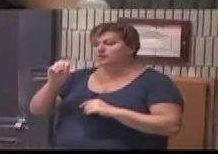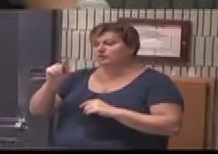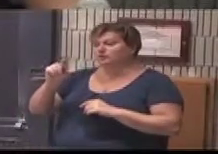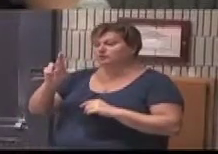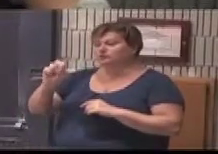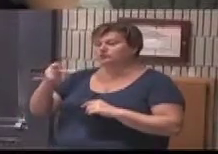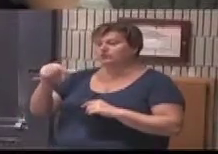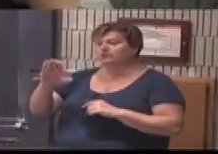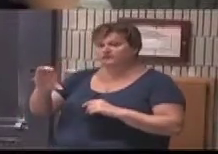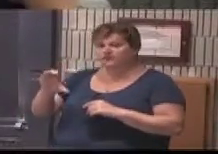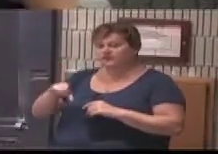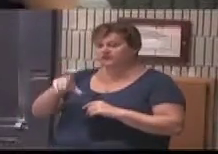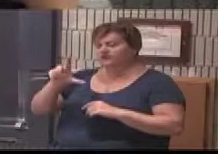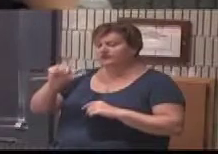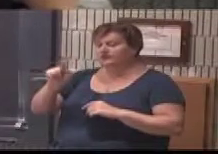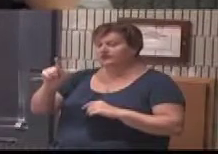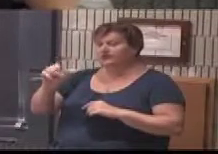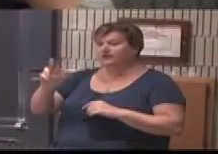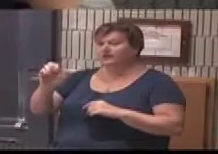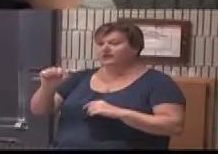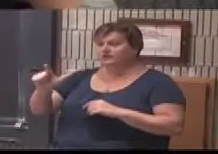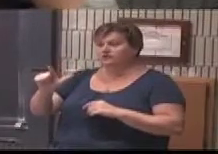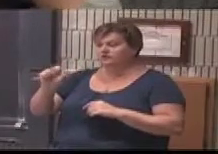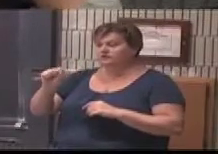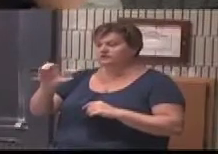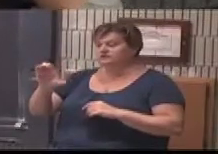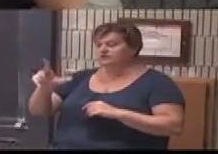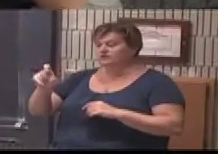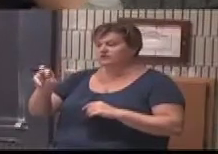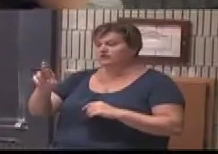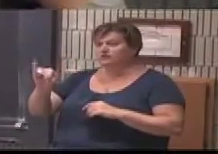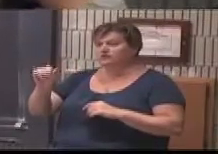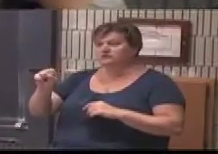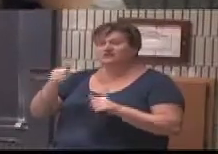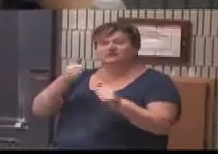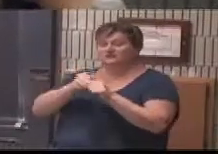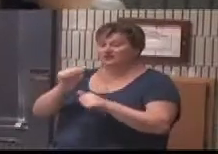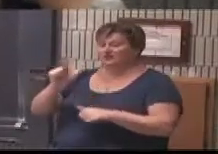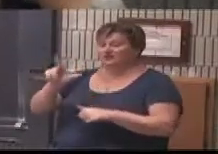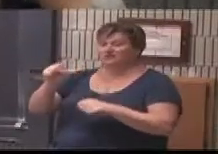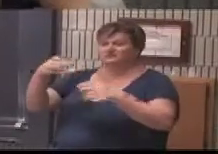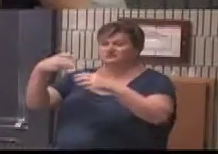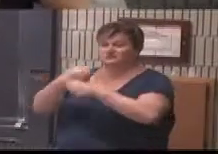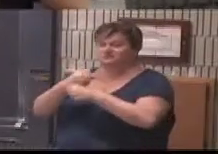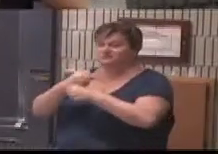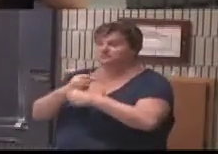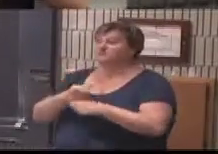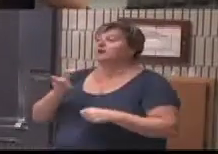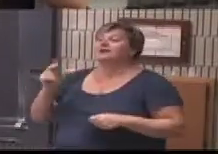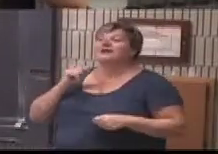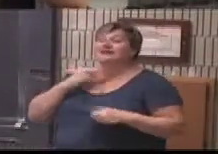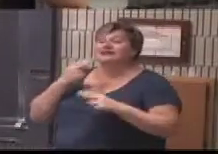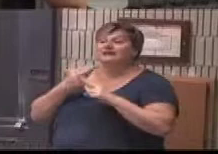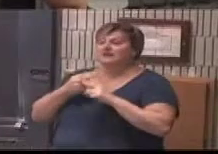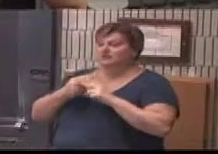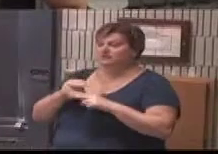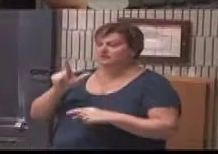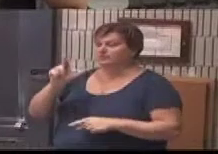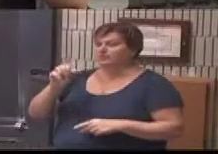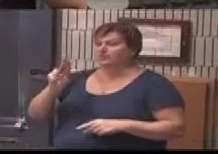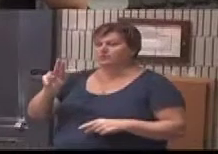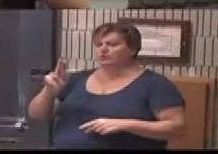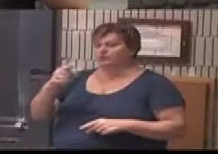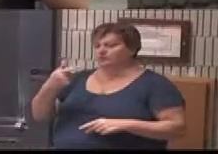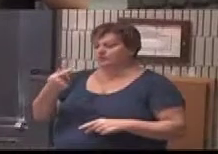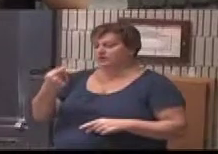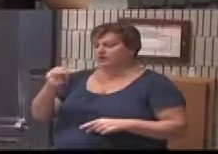sclerosis. We call it in this country Lou Gehrig's disease is its nickname. More people know it by that name. ALS is a